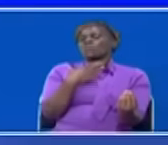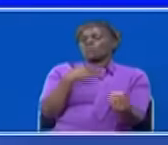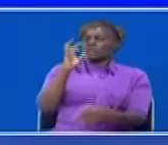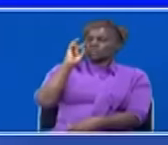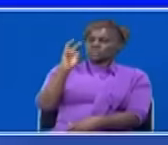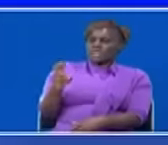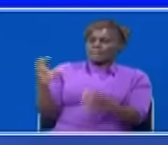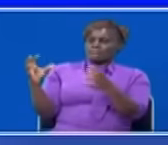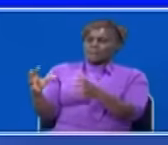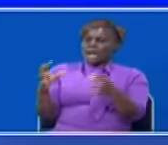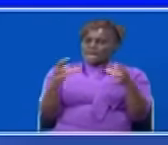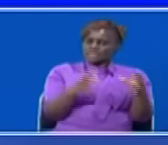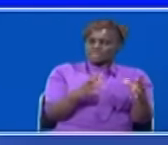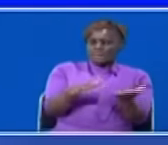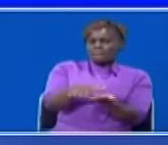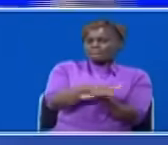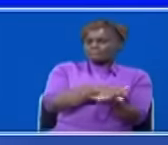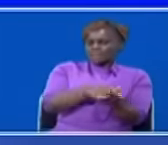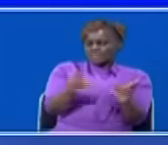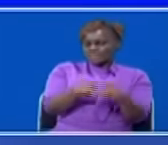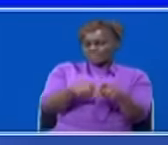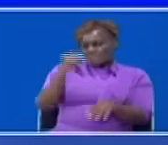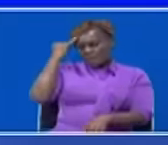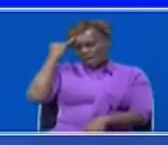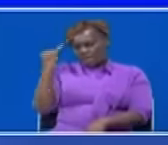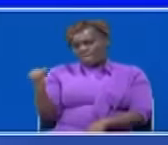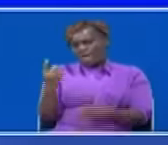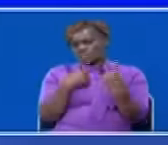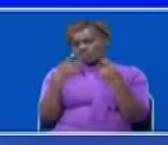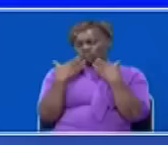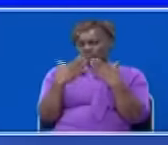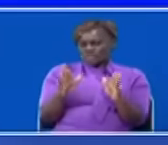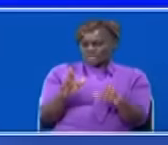see our party run on the basis of the same ideals we have talked about.